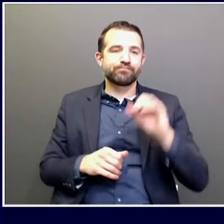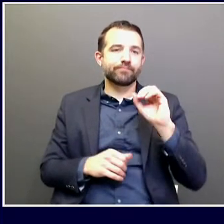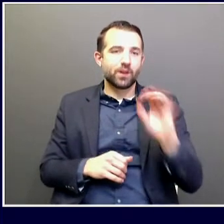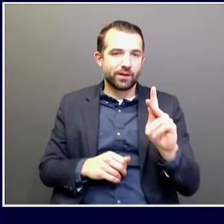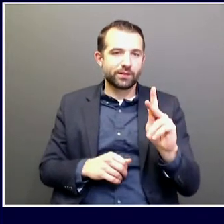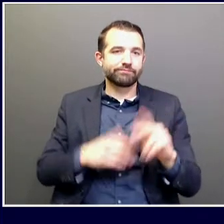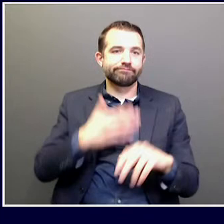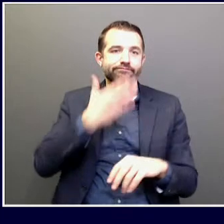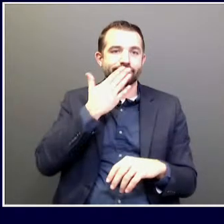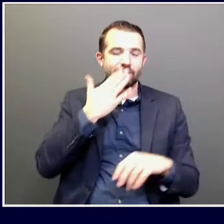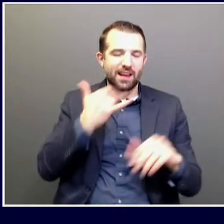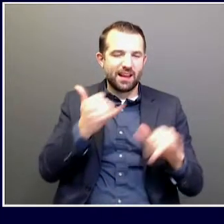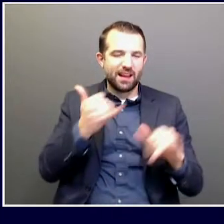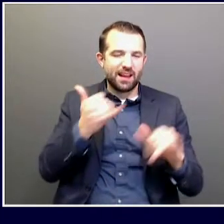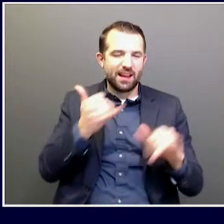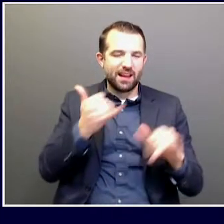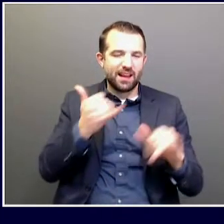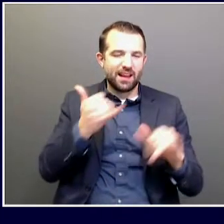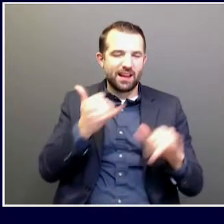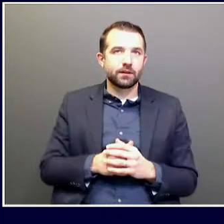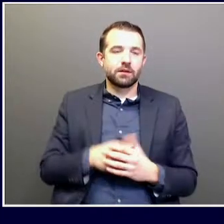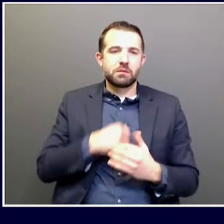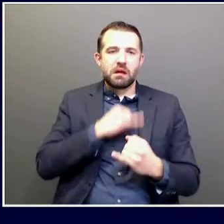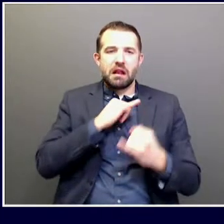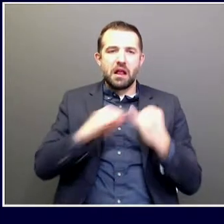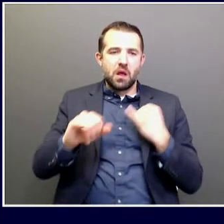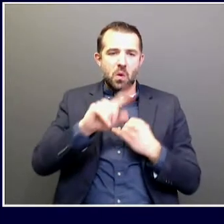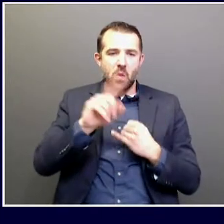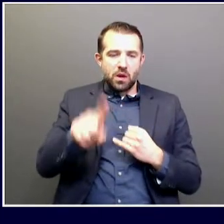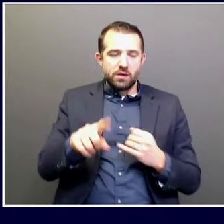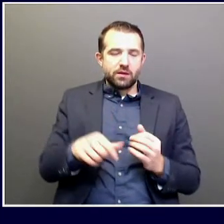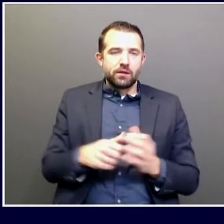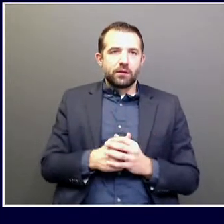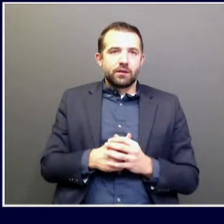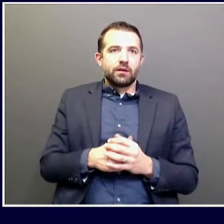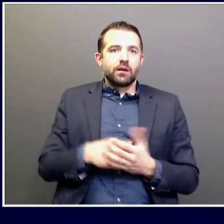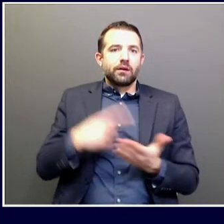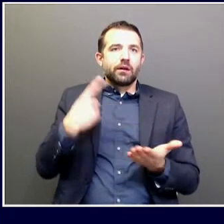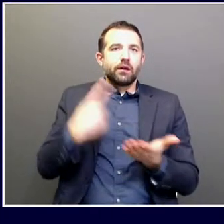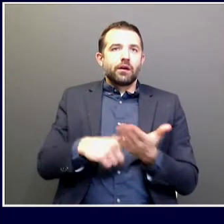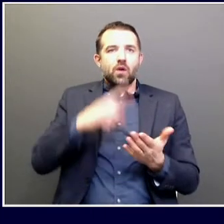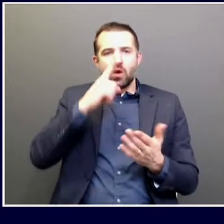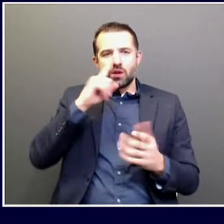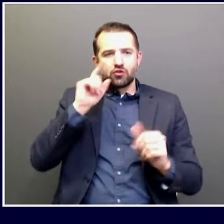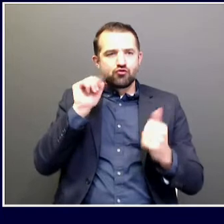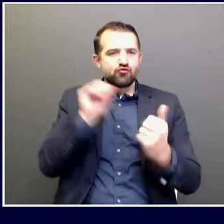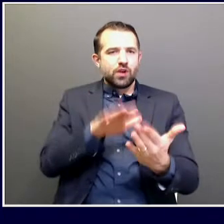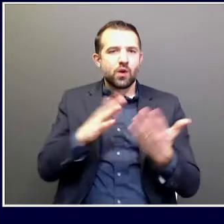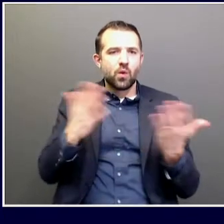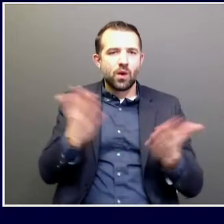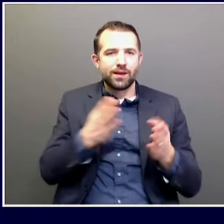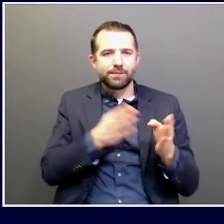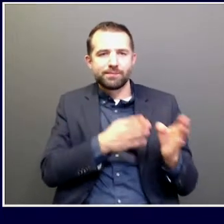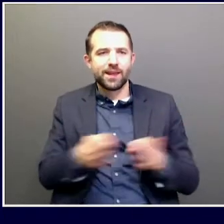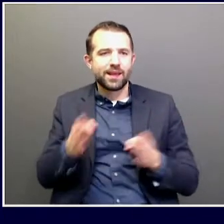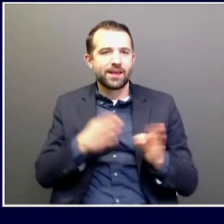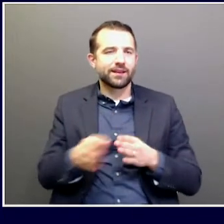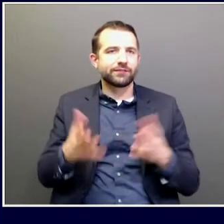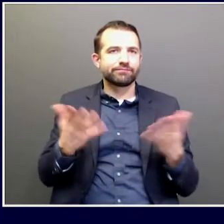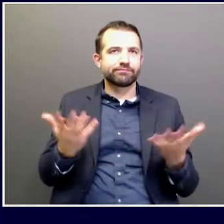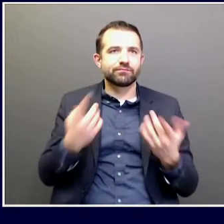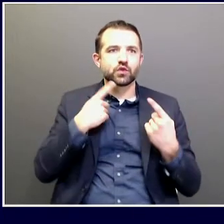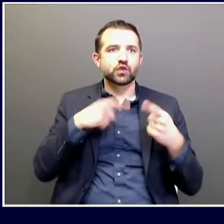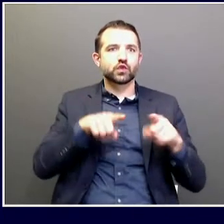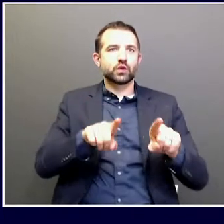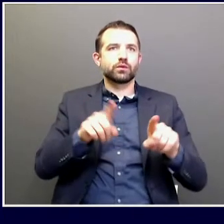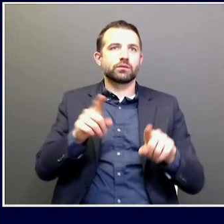my last question is, as we've talked about strategy a number of times throughout these briefings, the strategy